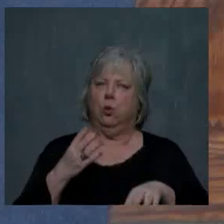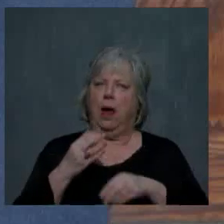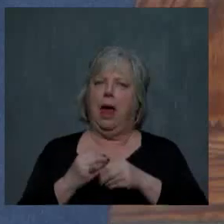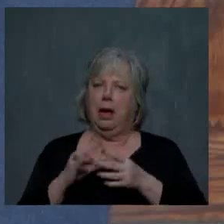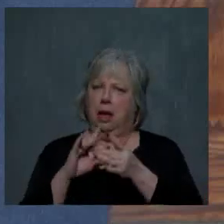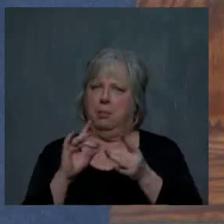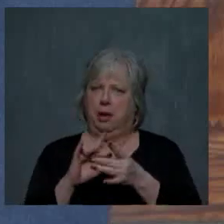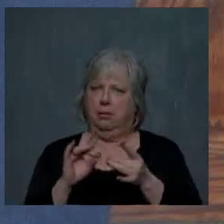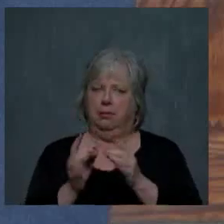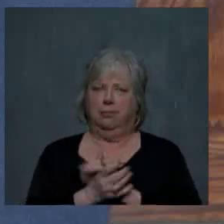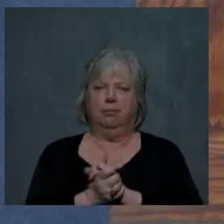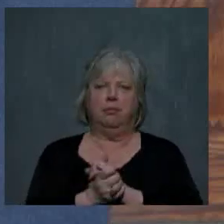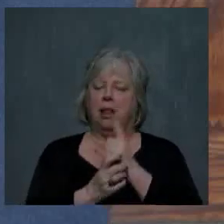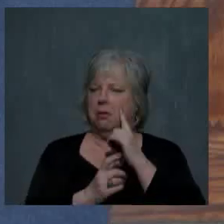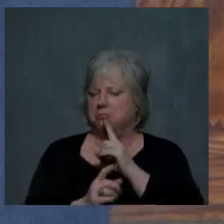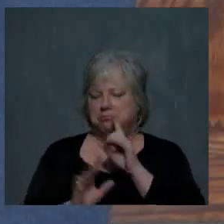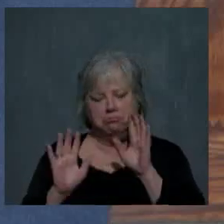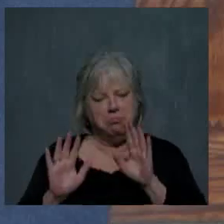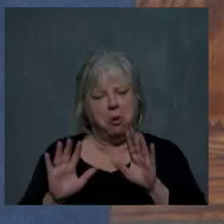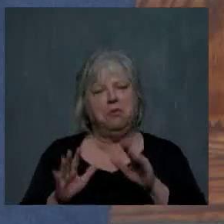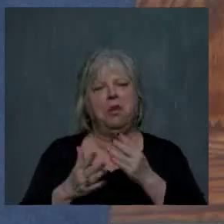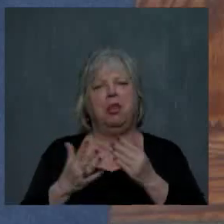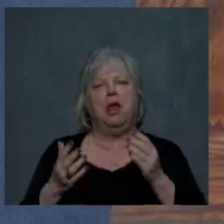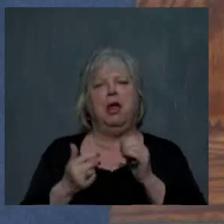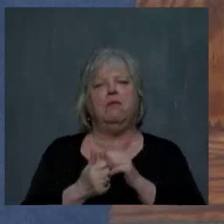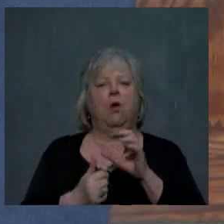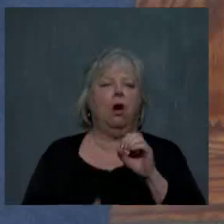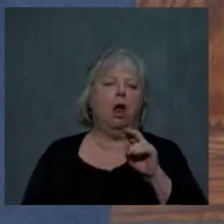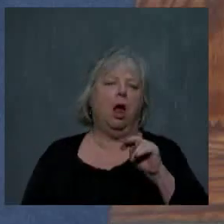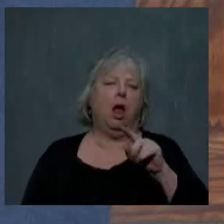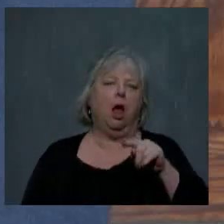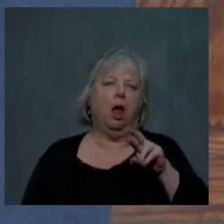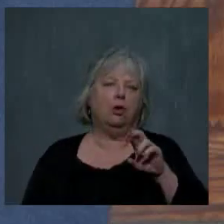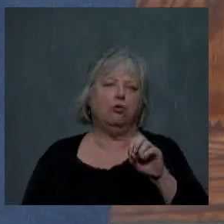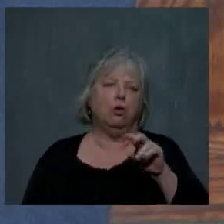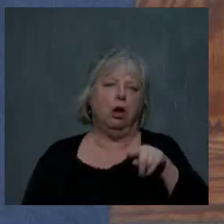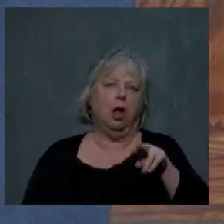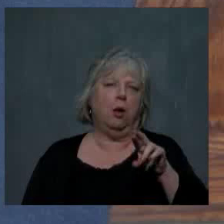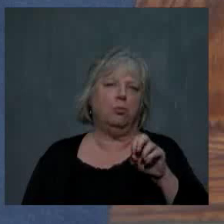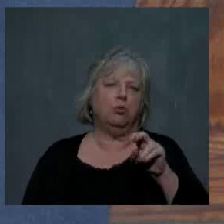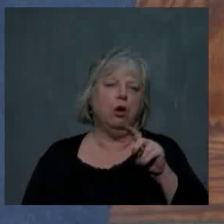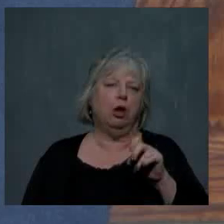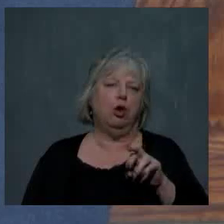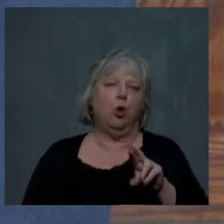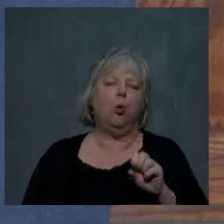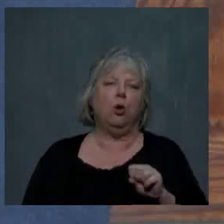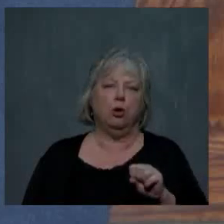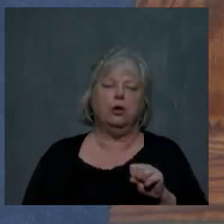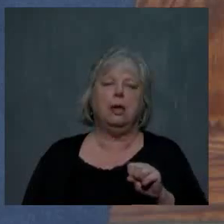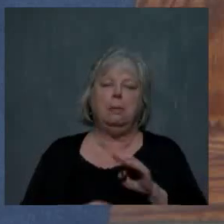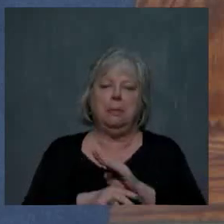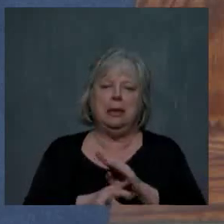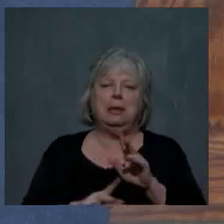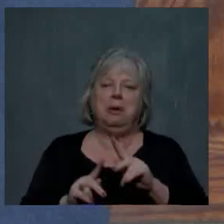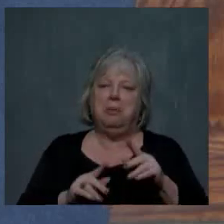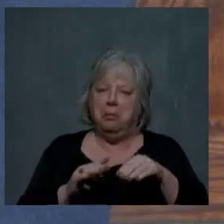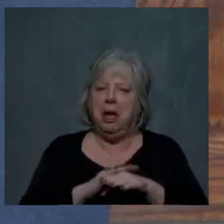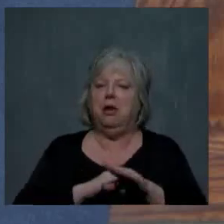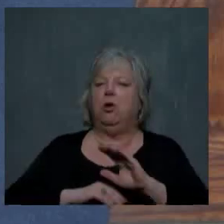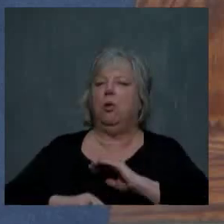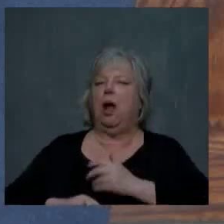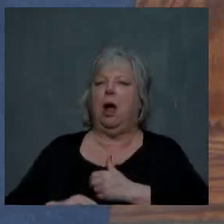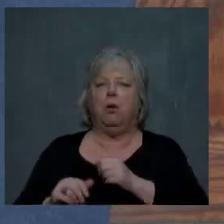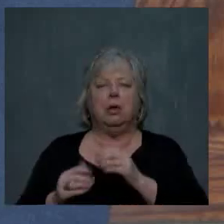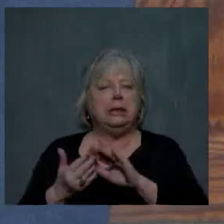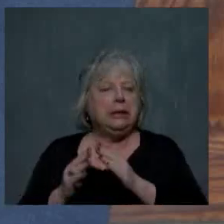I think it's a wonderful thing for entrepreneurs to come into our city, into our area, our neighborhood.